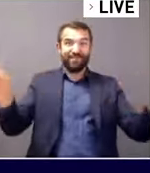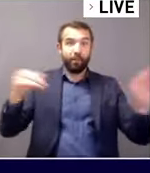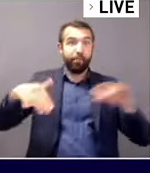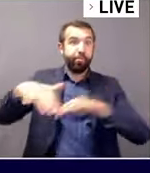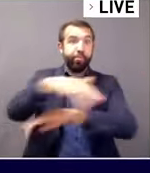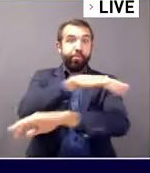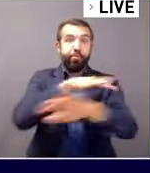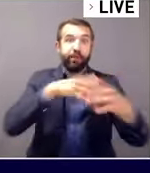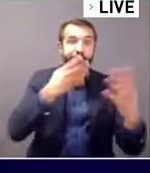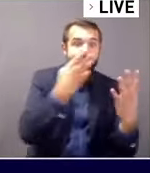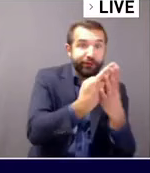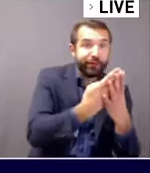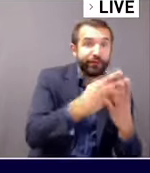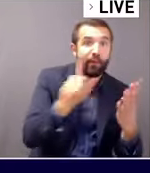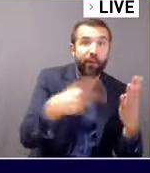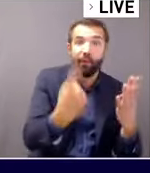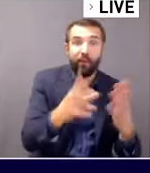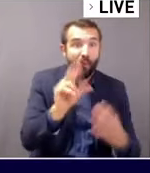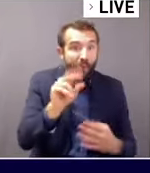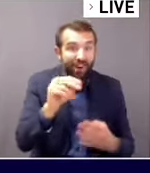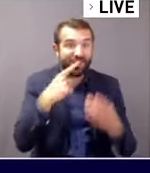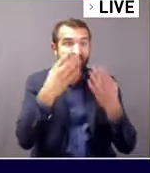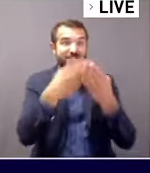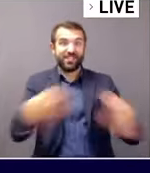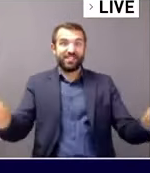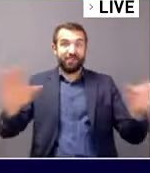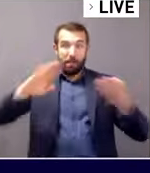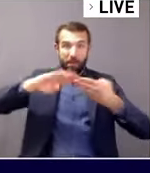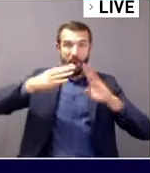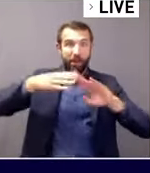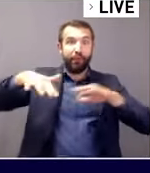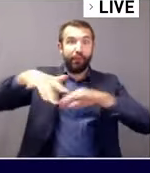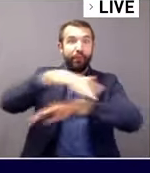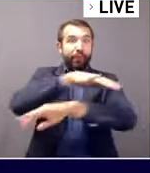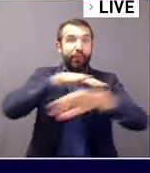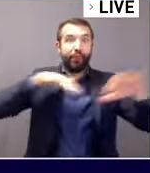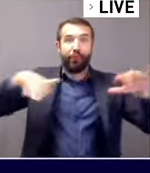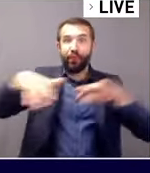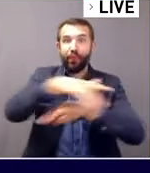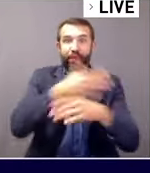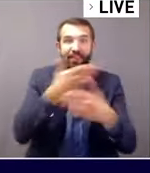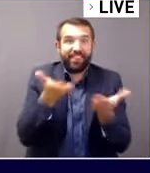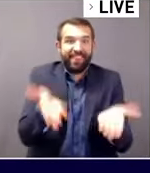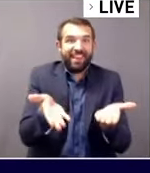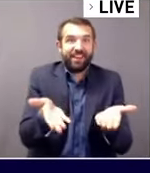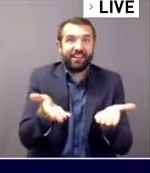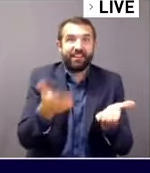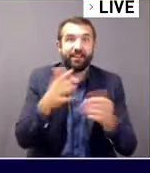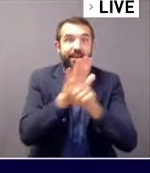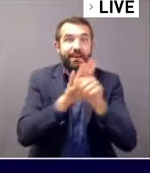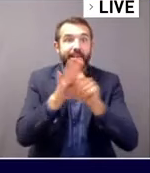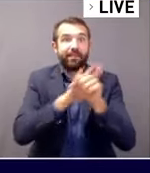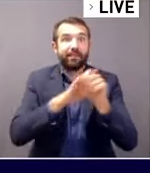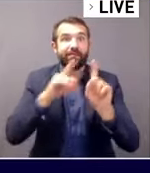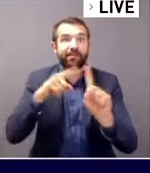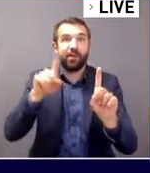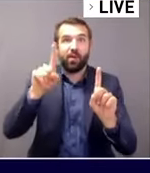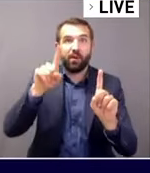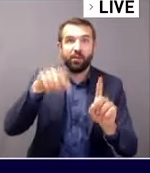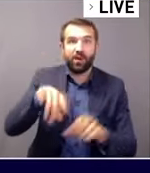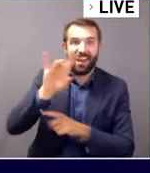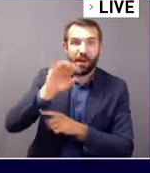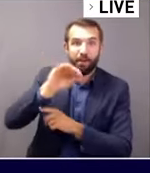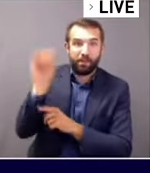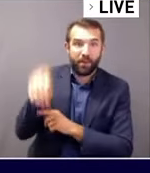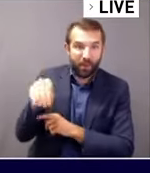Moreover, the positivity rate in York County is now 1.8% over the past 14 days.